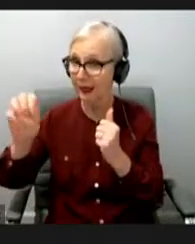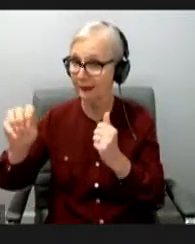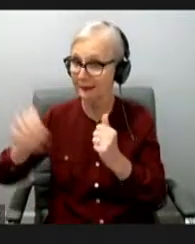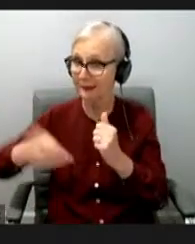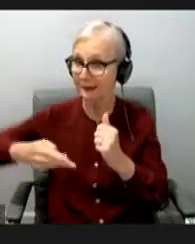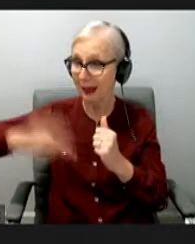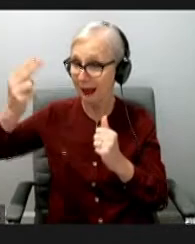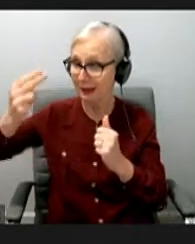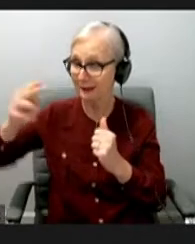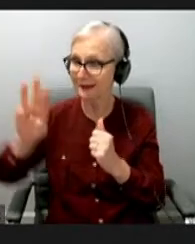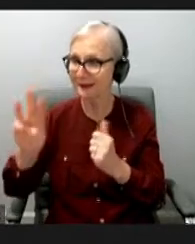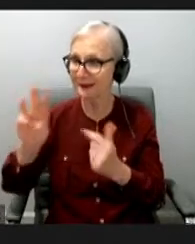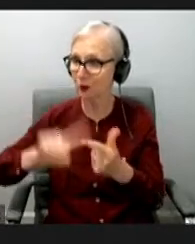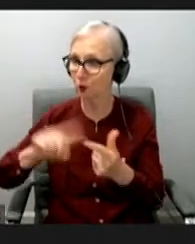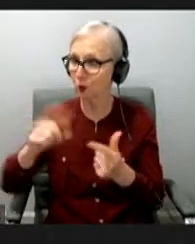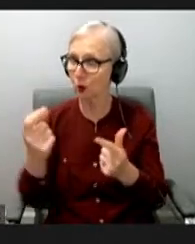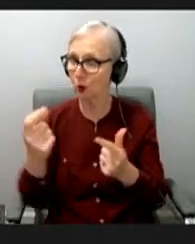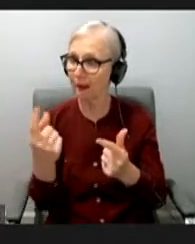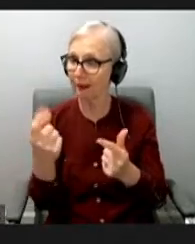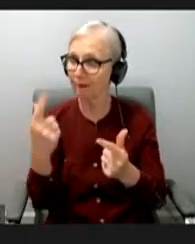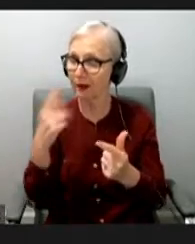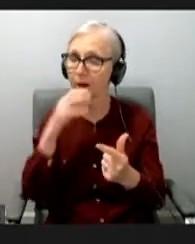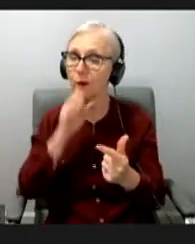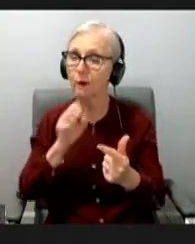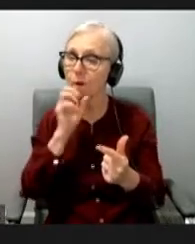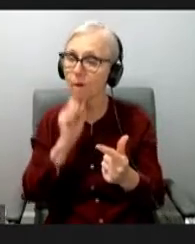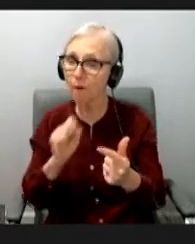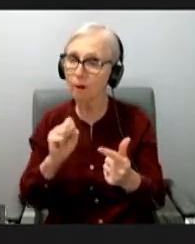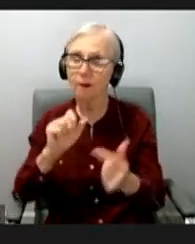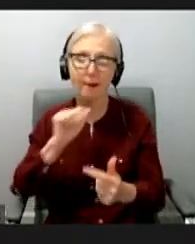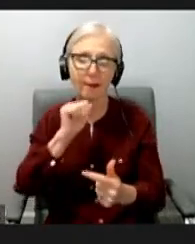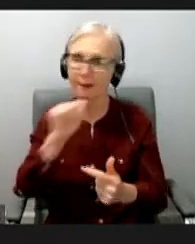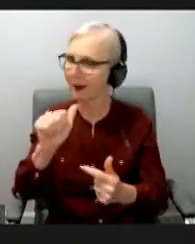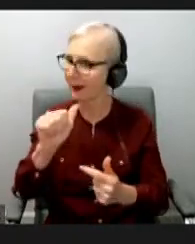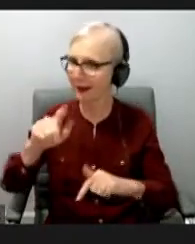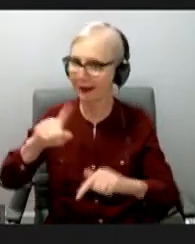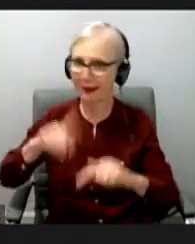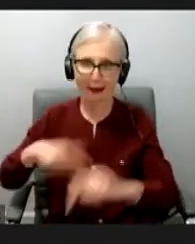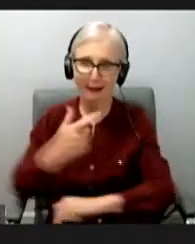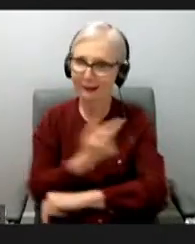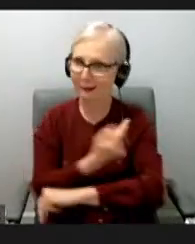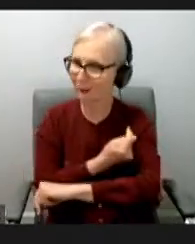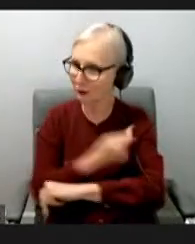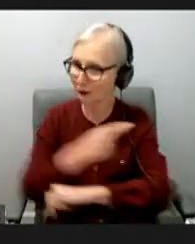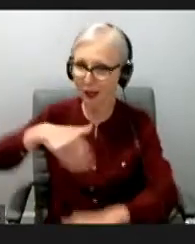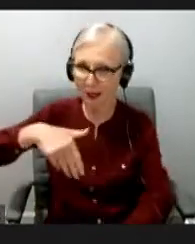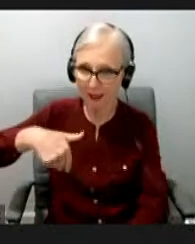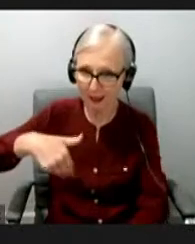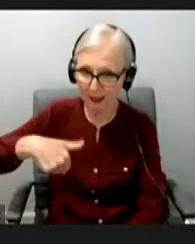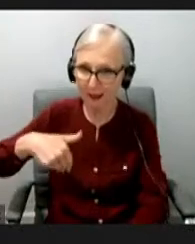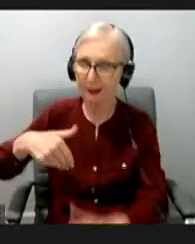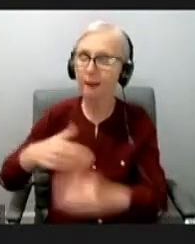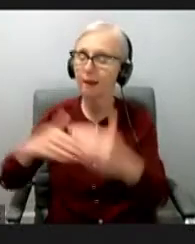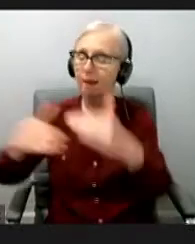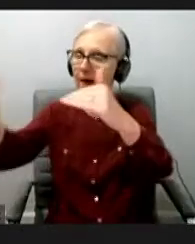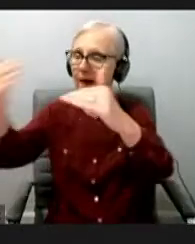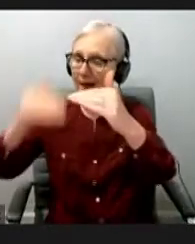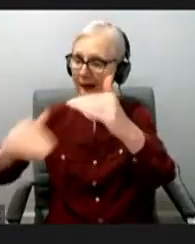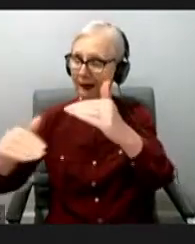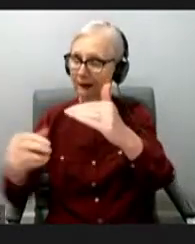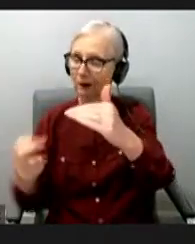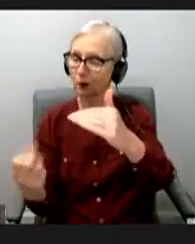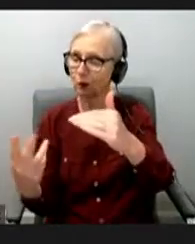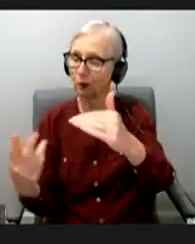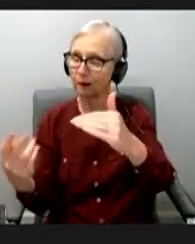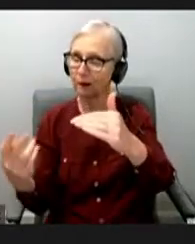to 11-year-olds. Remember, that's the population that is not yet eligible for vaccine, followed by the 12 to 17-year-old population. And we have